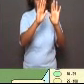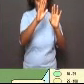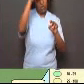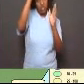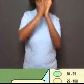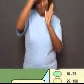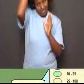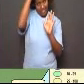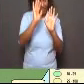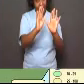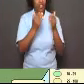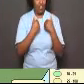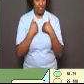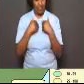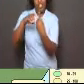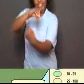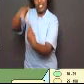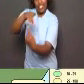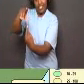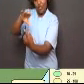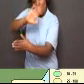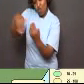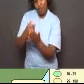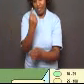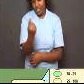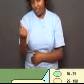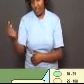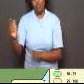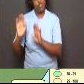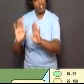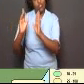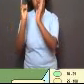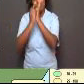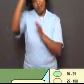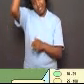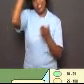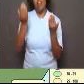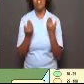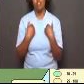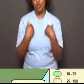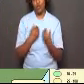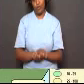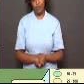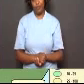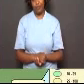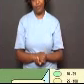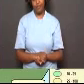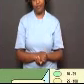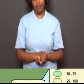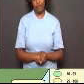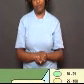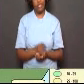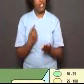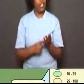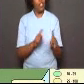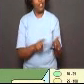and the regional governments each have their own constitutions. These address